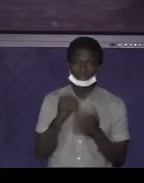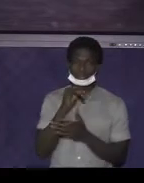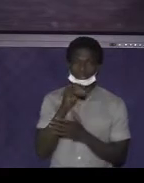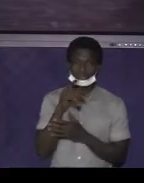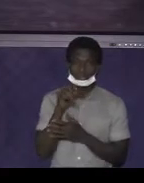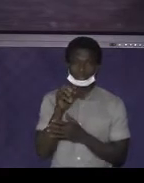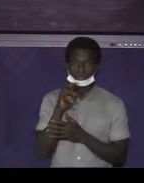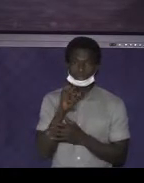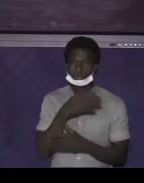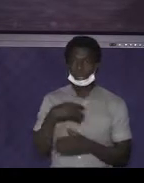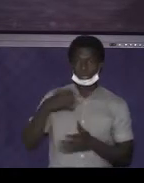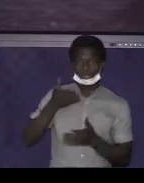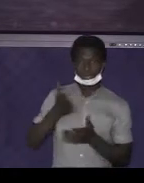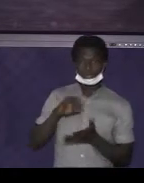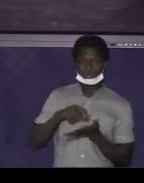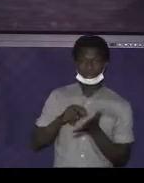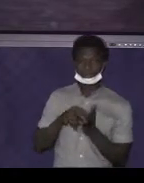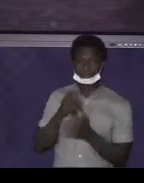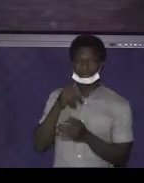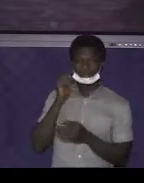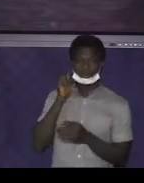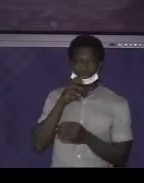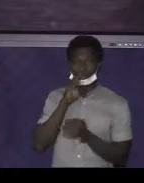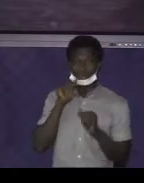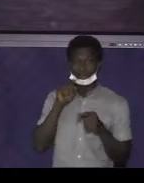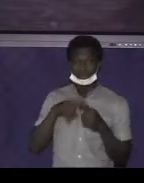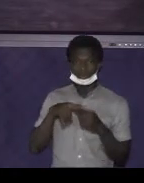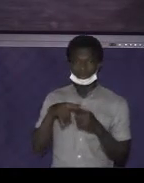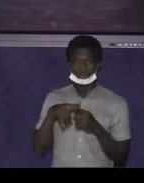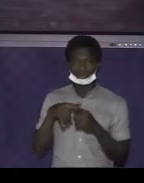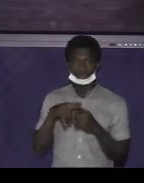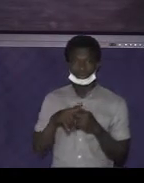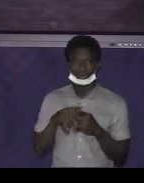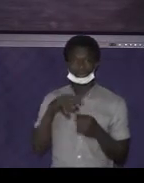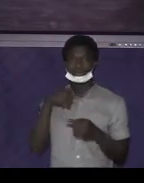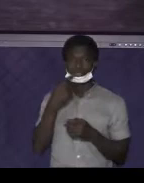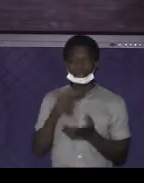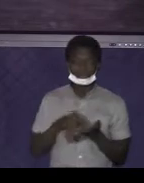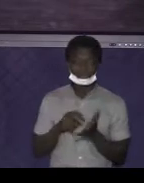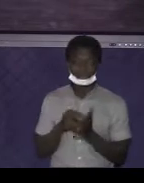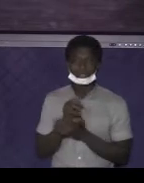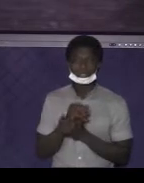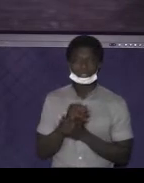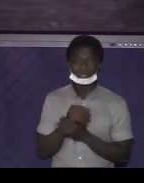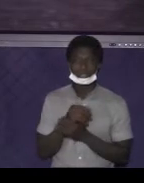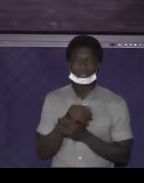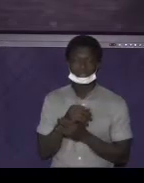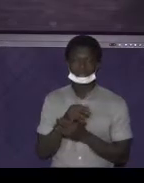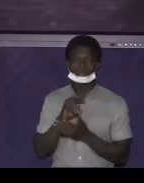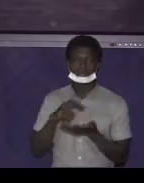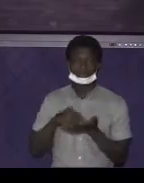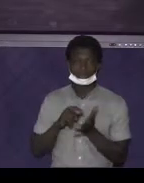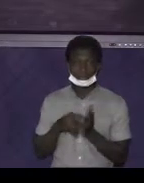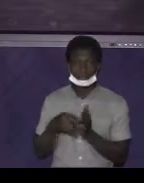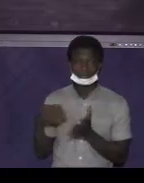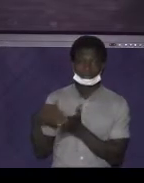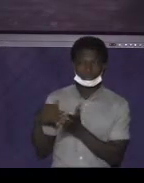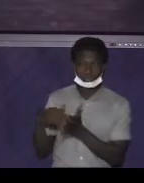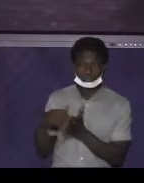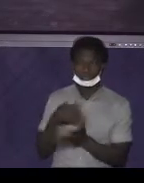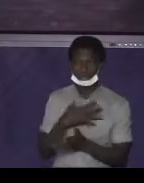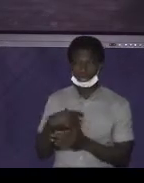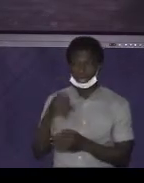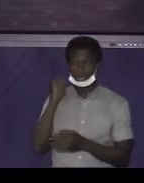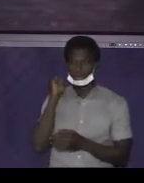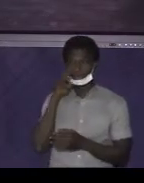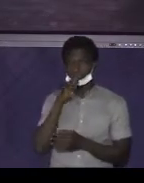their meanings. You should be able to define idioms. We've defined it before now. You should be able to define it again. And you